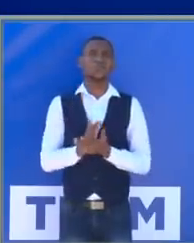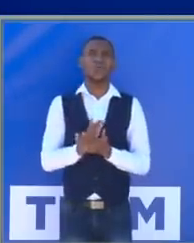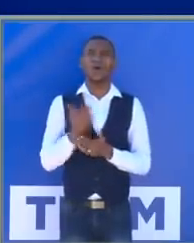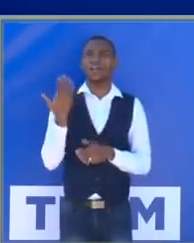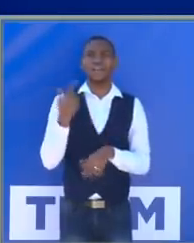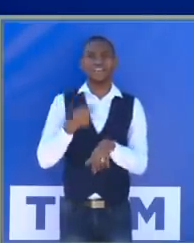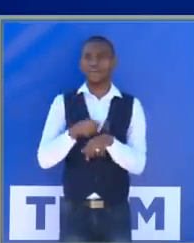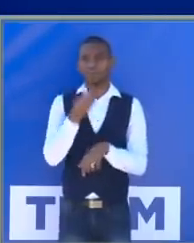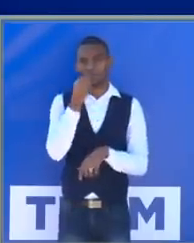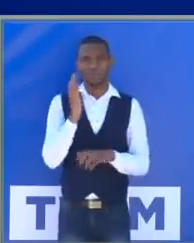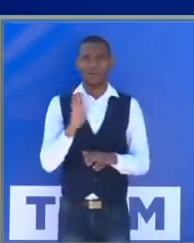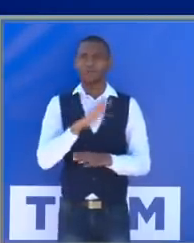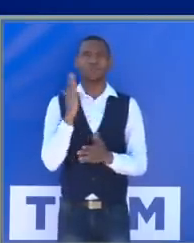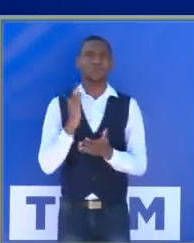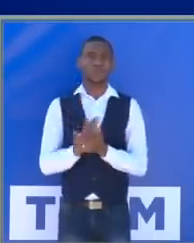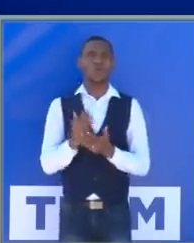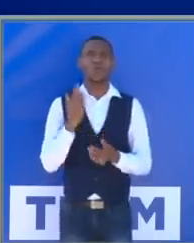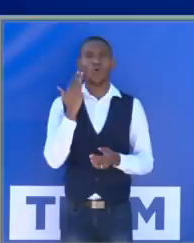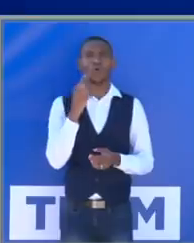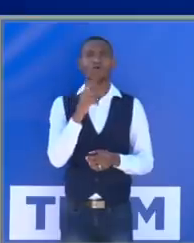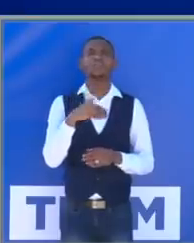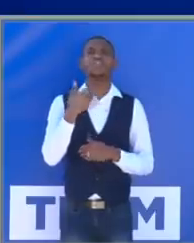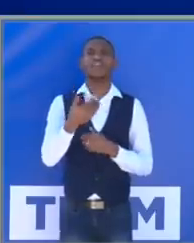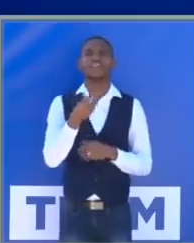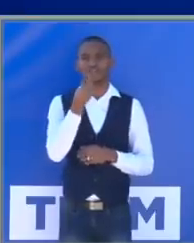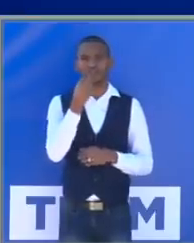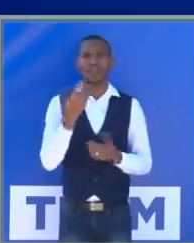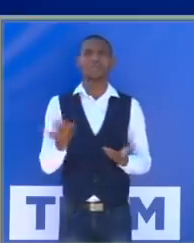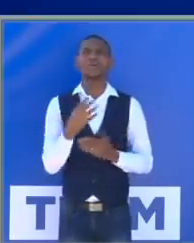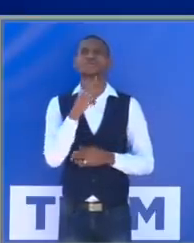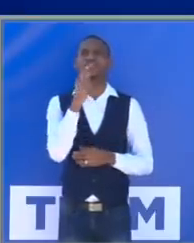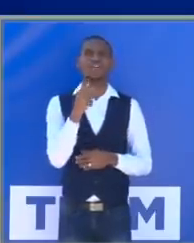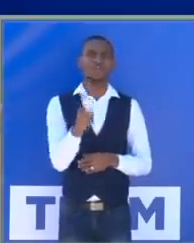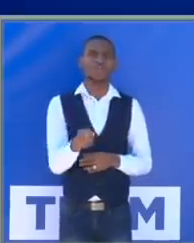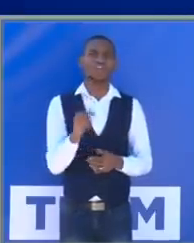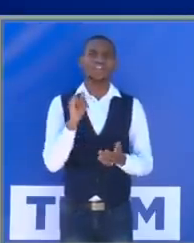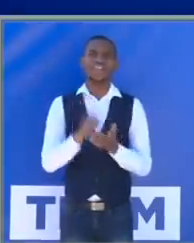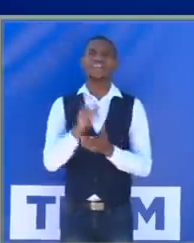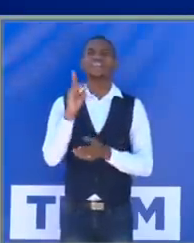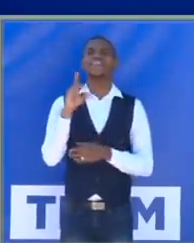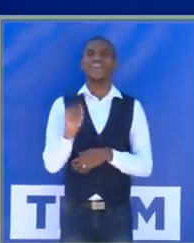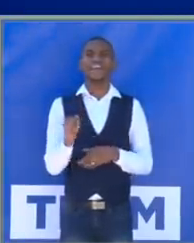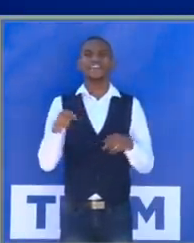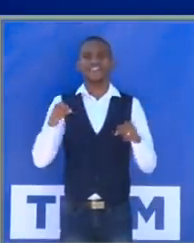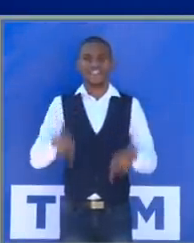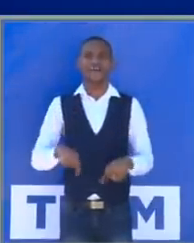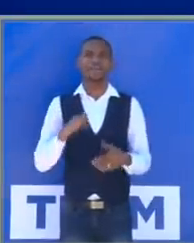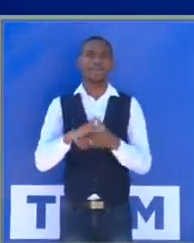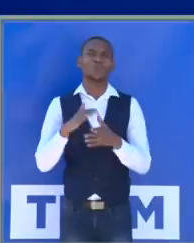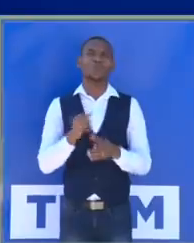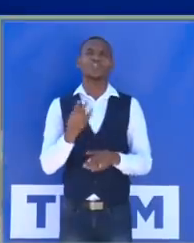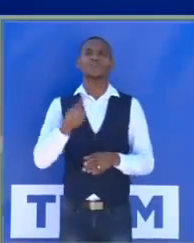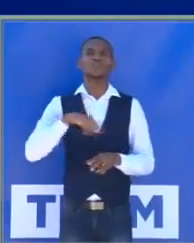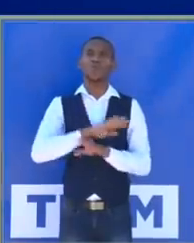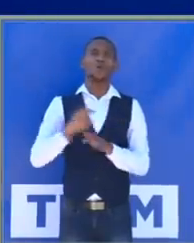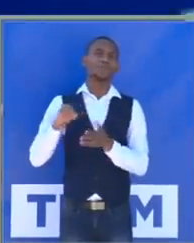last she ate and I wasn't sure when was her next meal. And I'm here to tell you that the DA is here because if we don't